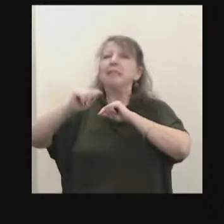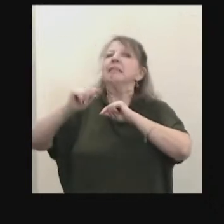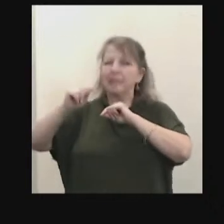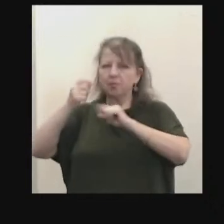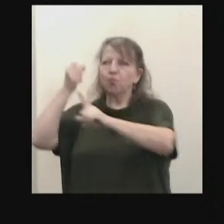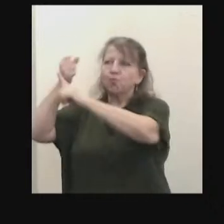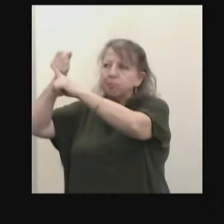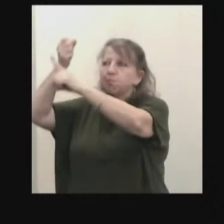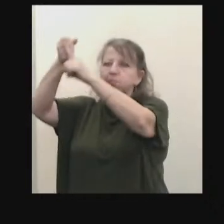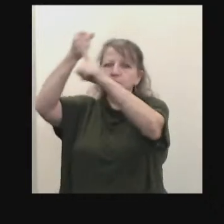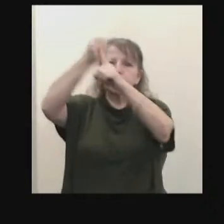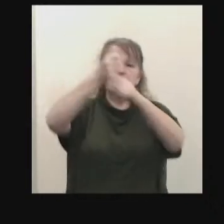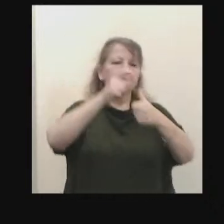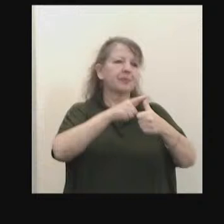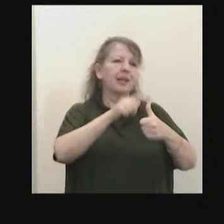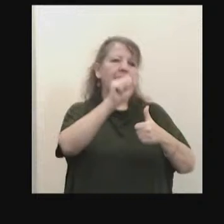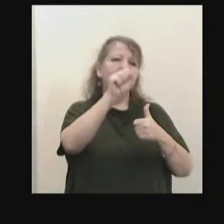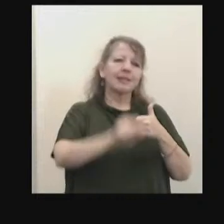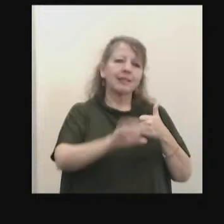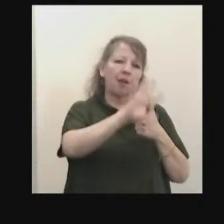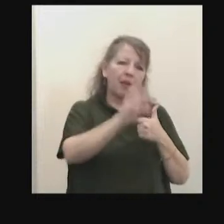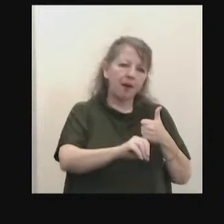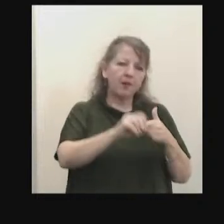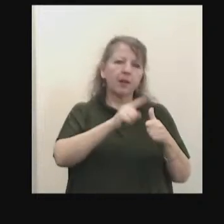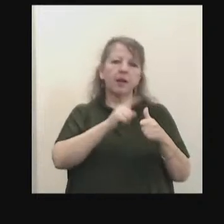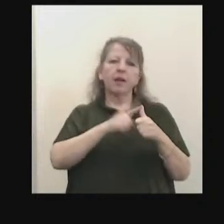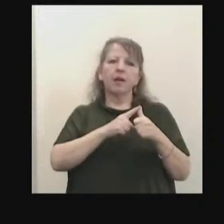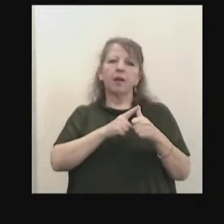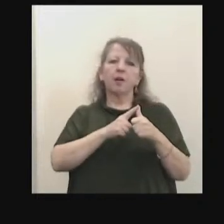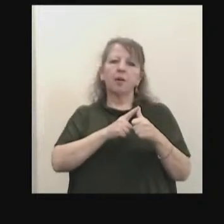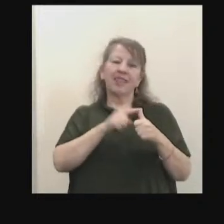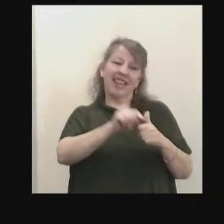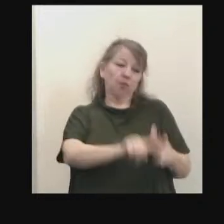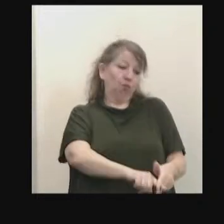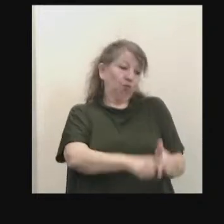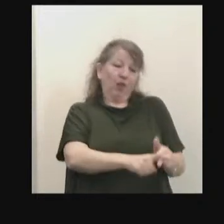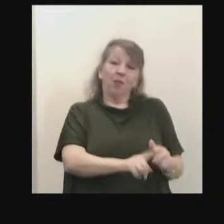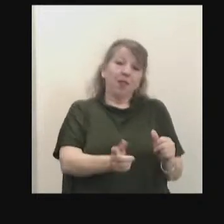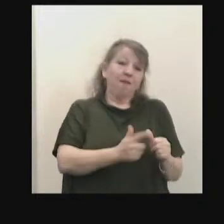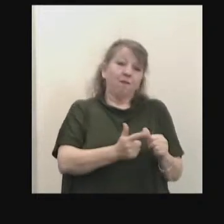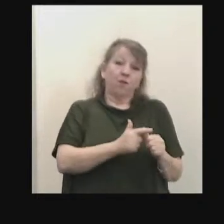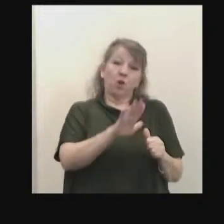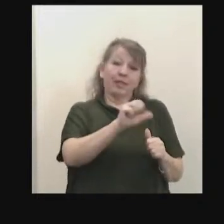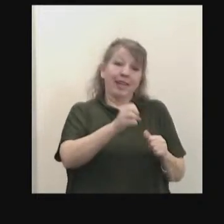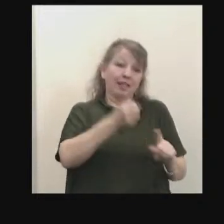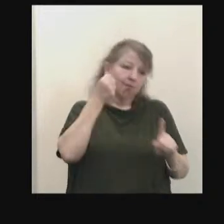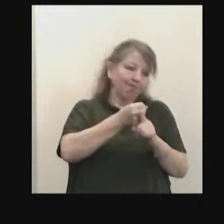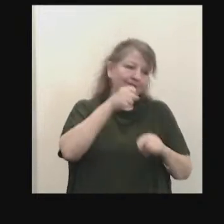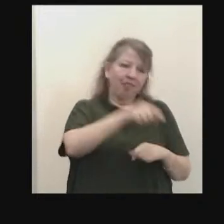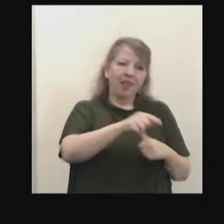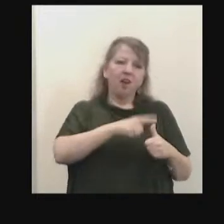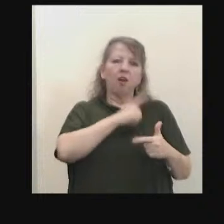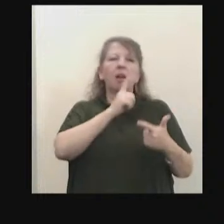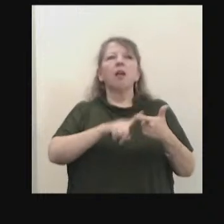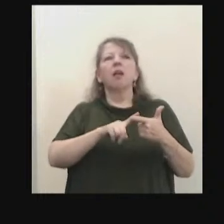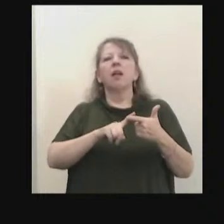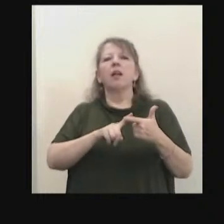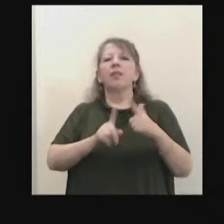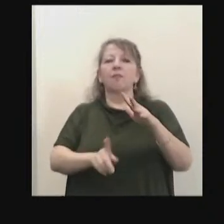in South Africa was the ground zero where the original cases were found. It's also been detected in the Middle